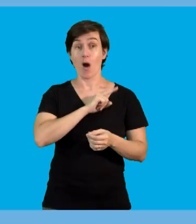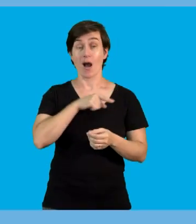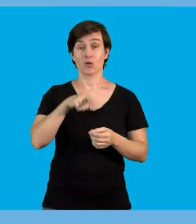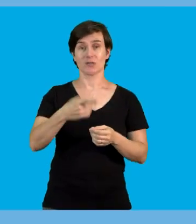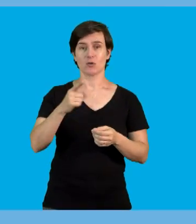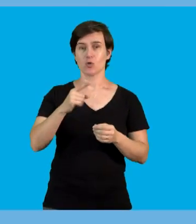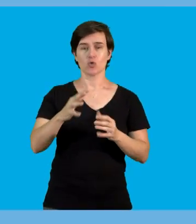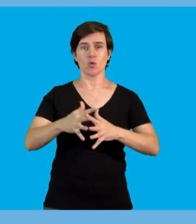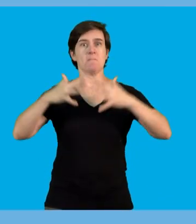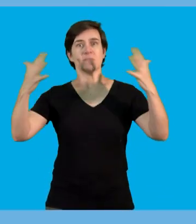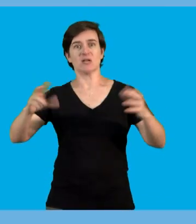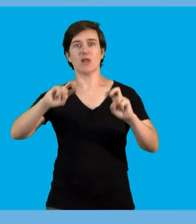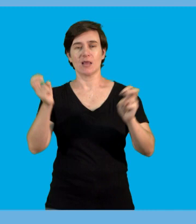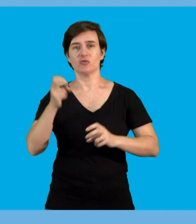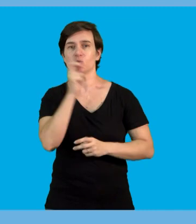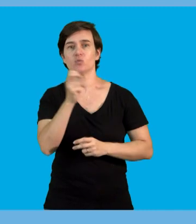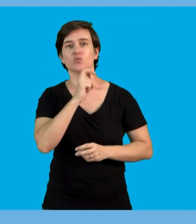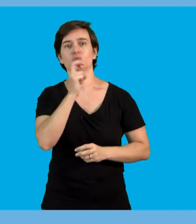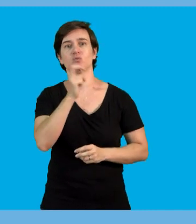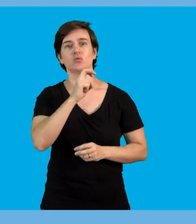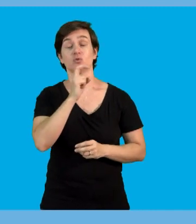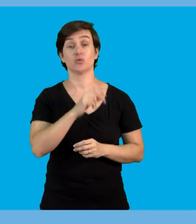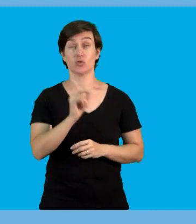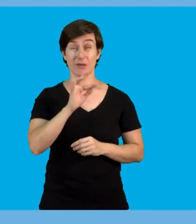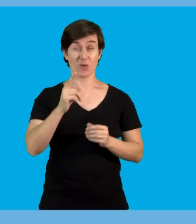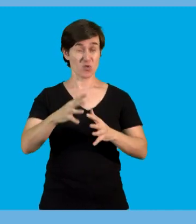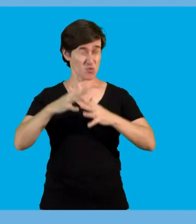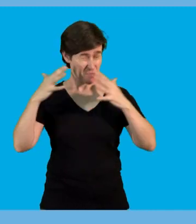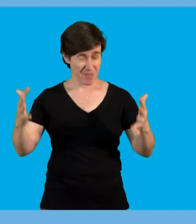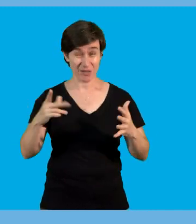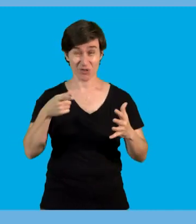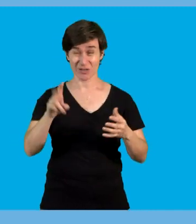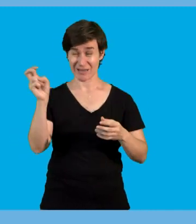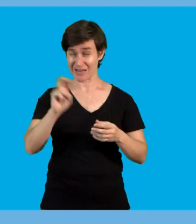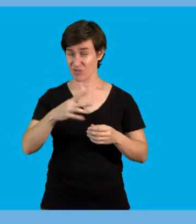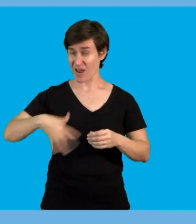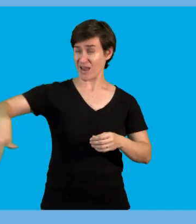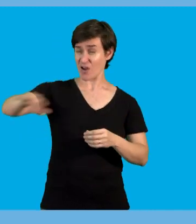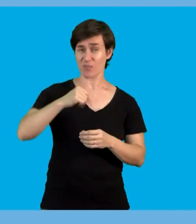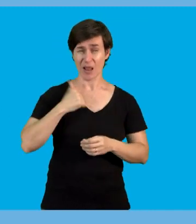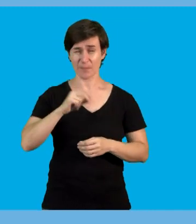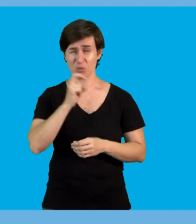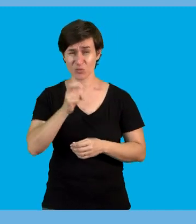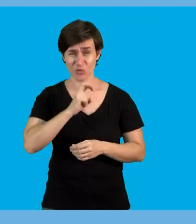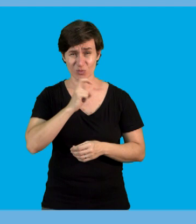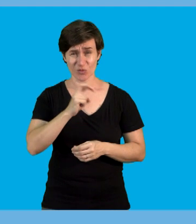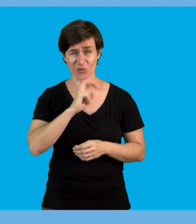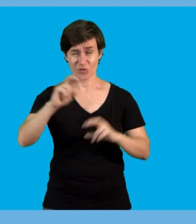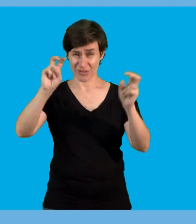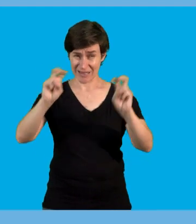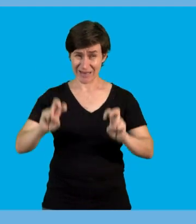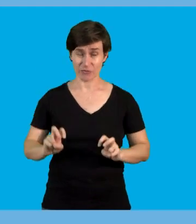overload. Remember, once we have the grid overload, that then means the energy that is demanded by everyone that is in this